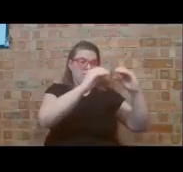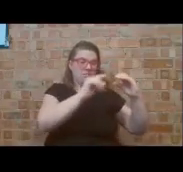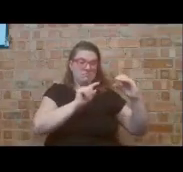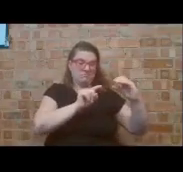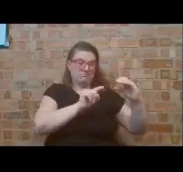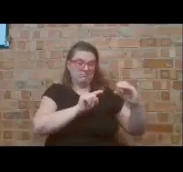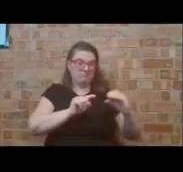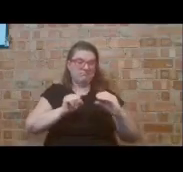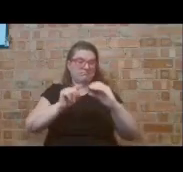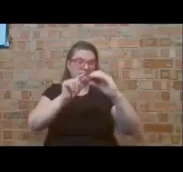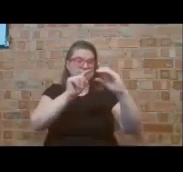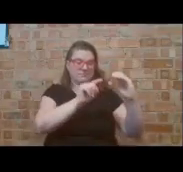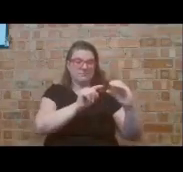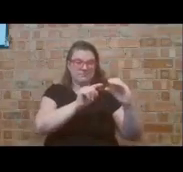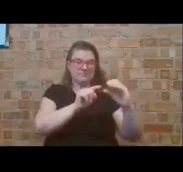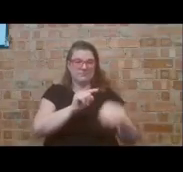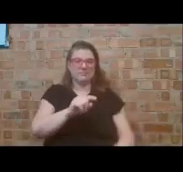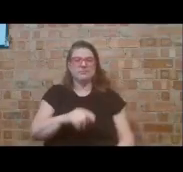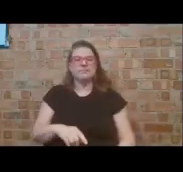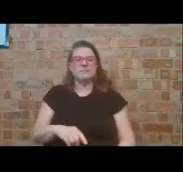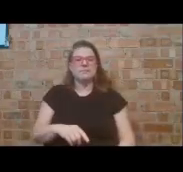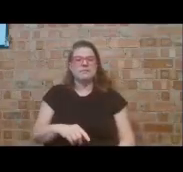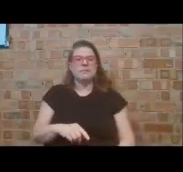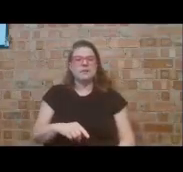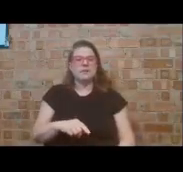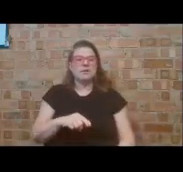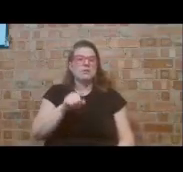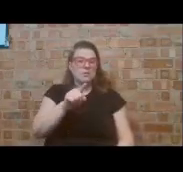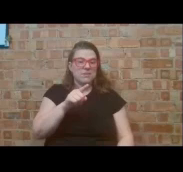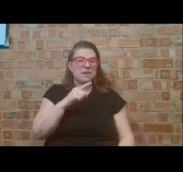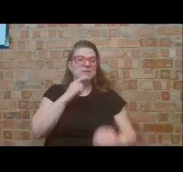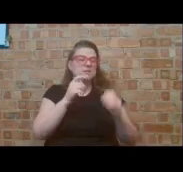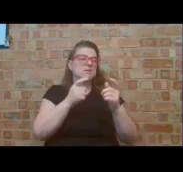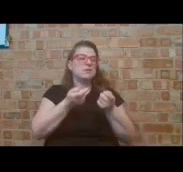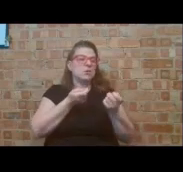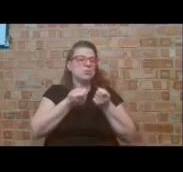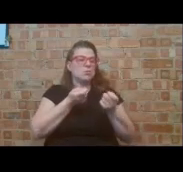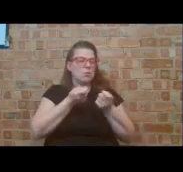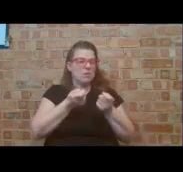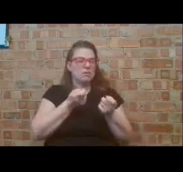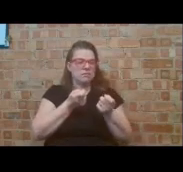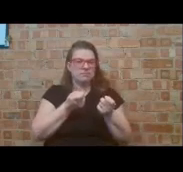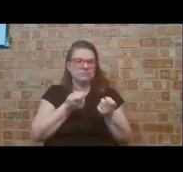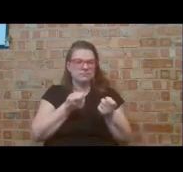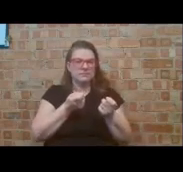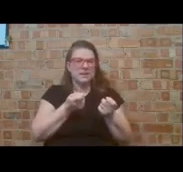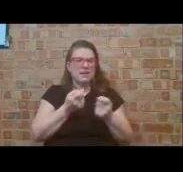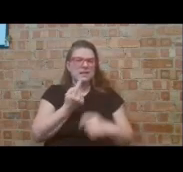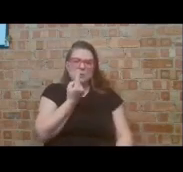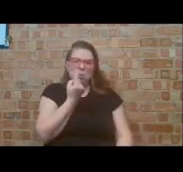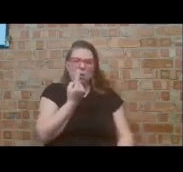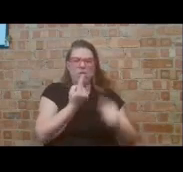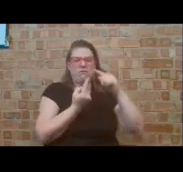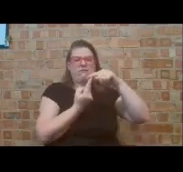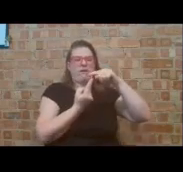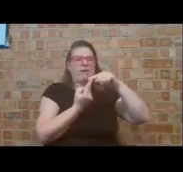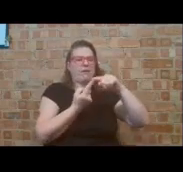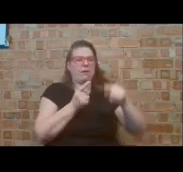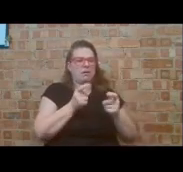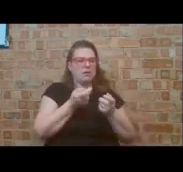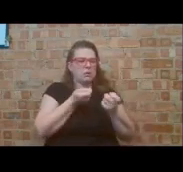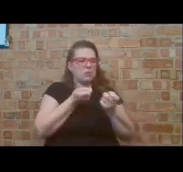goes, like so. So that's the zoom controller. It's given that one finger control of the